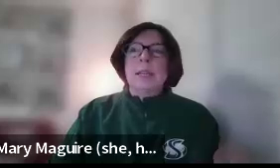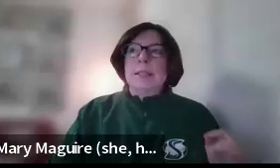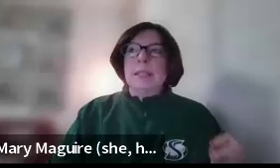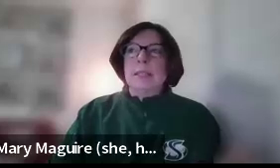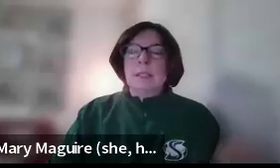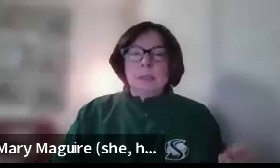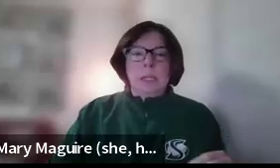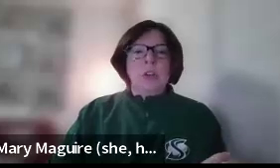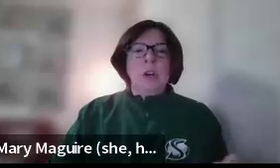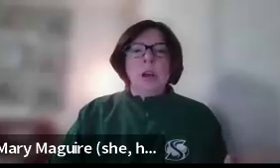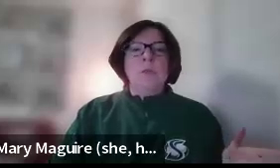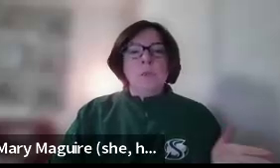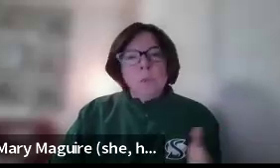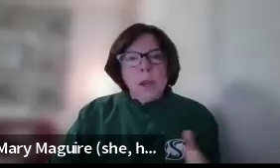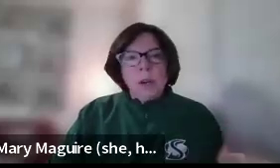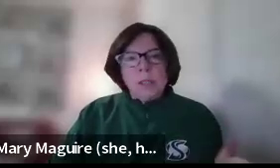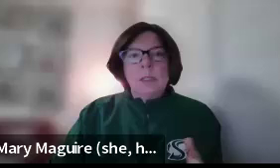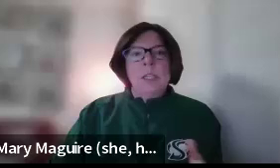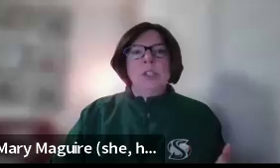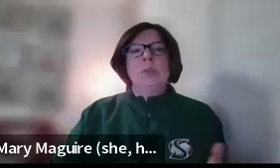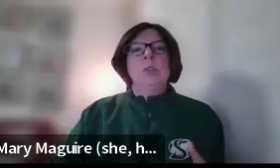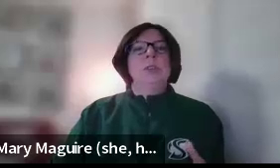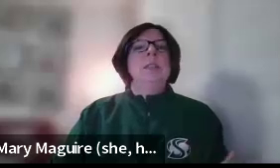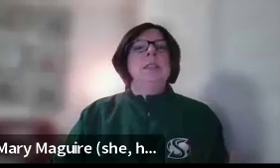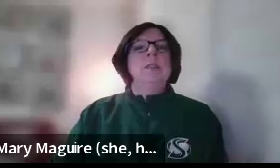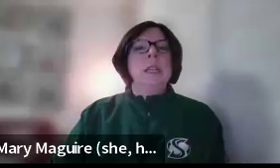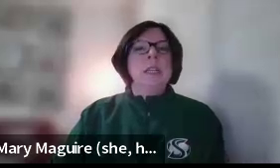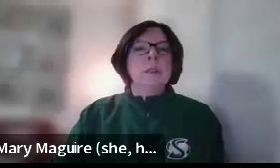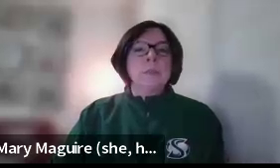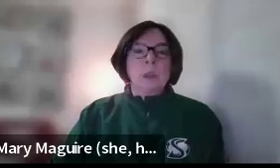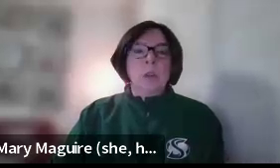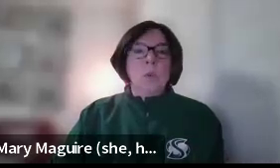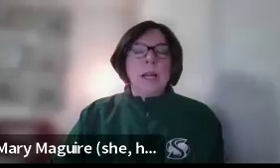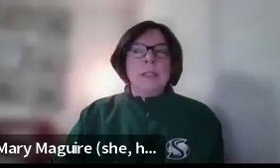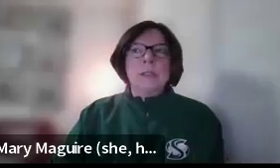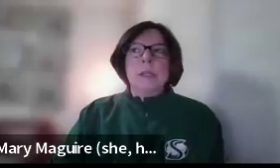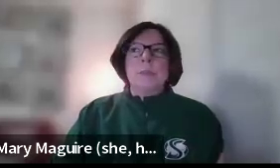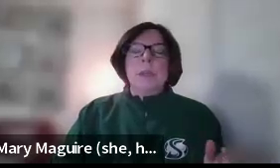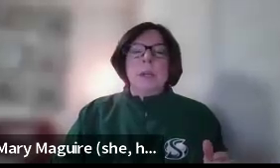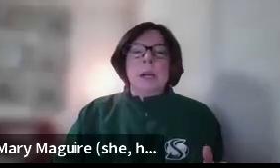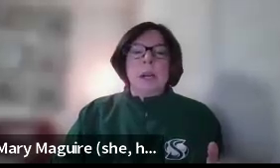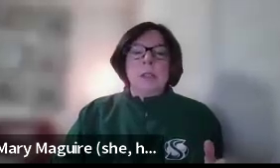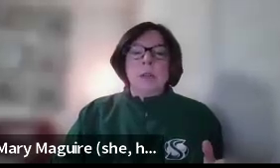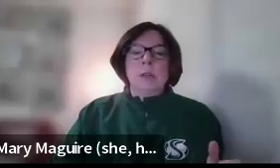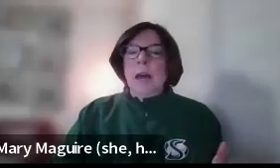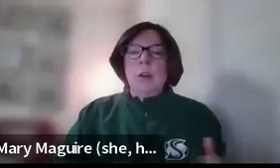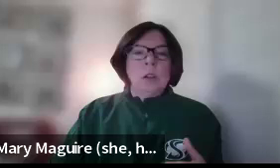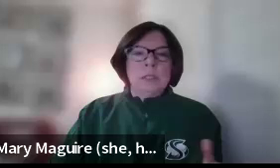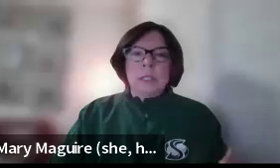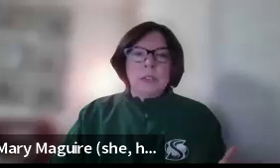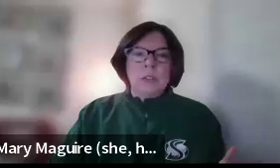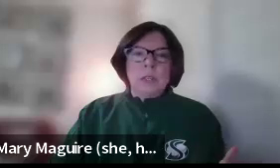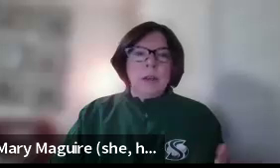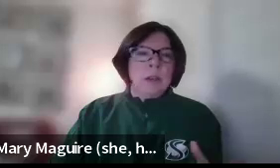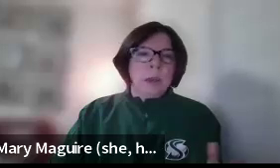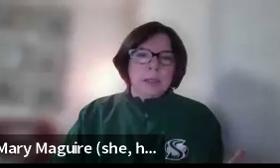Thank you. This is a picture of where in the CSU you'll see these fees. Otherwise, not all of